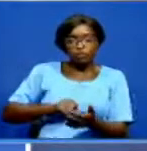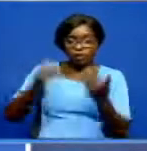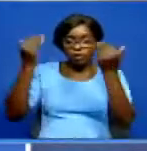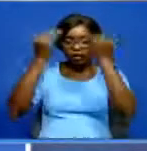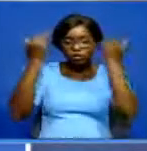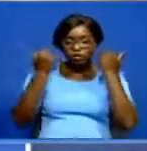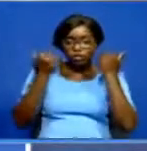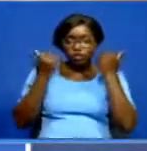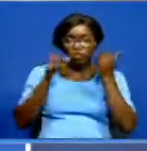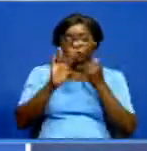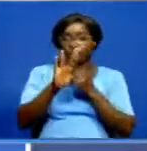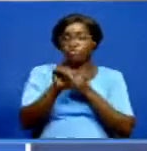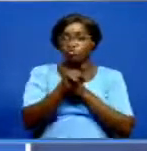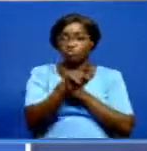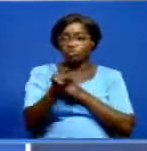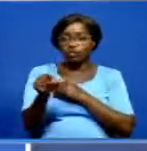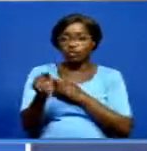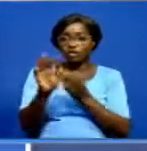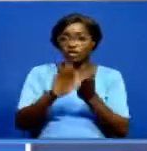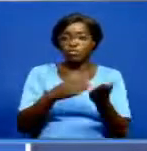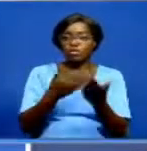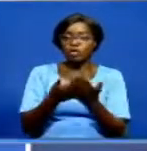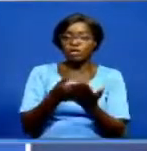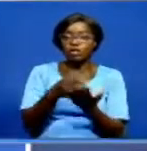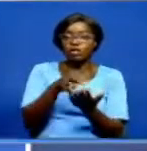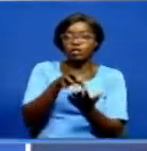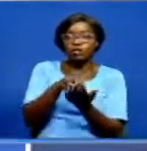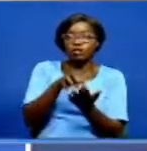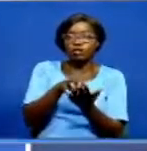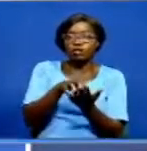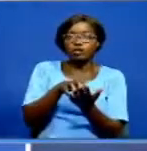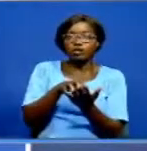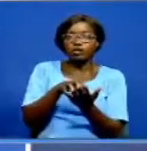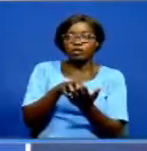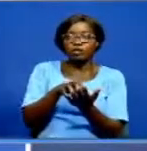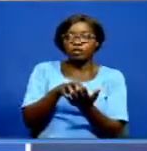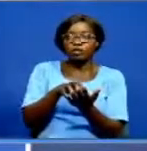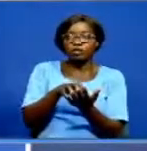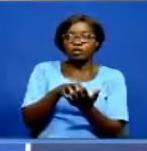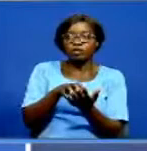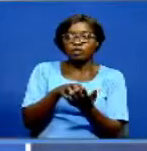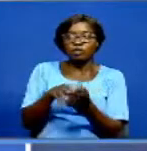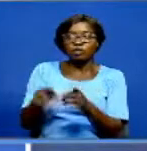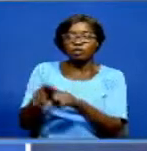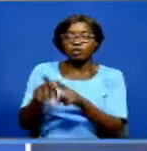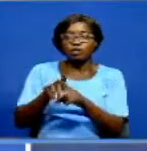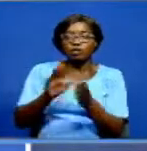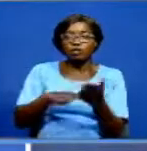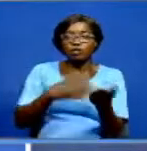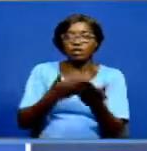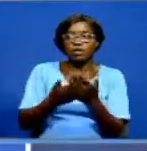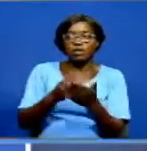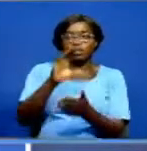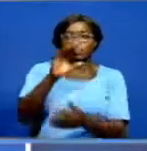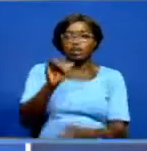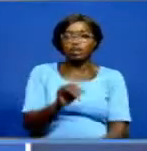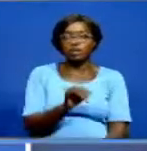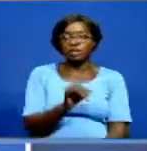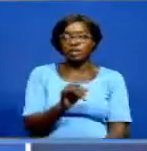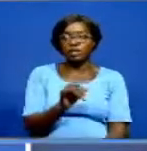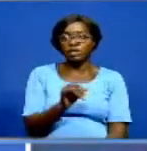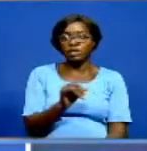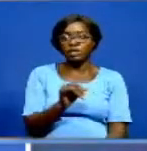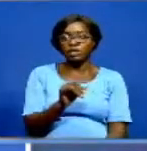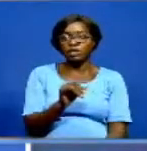Interestingly, four of those who applied for the post of the Judge of the Supreme Court also applied for the post of Chief Justice.